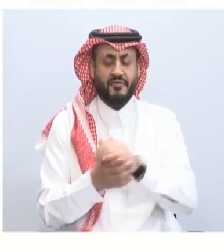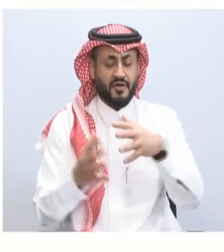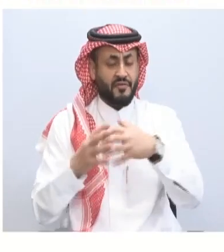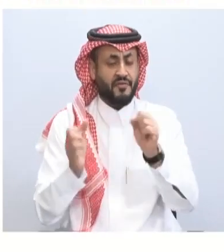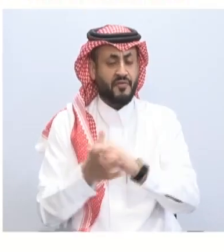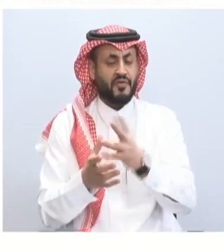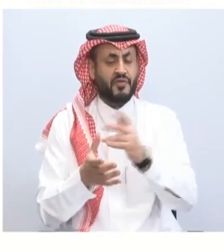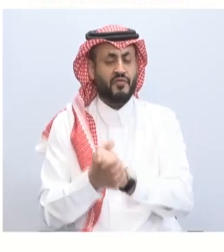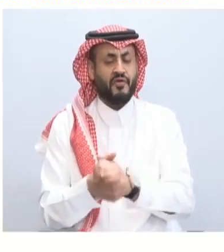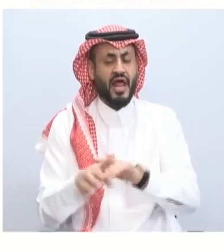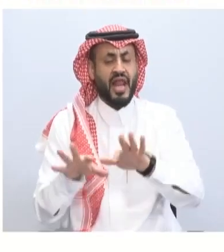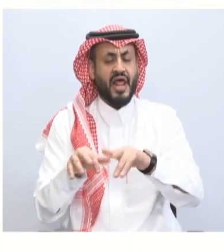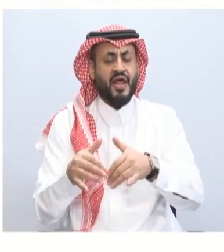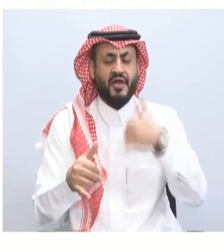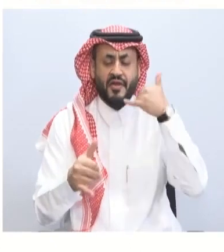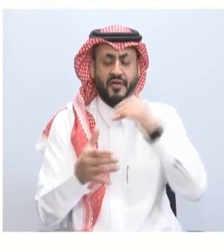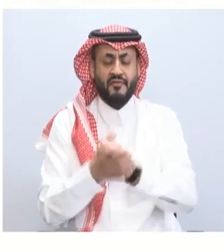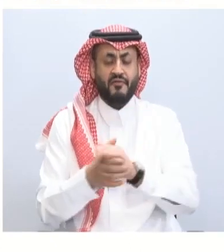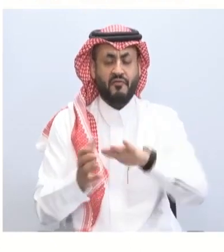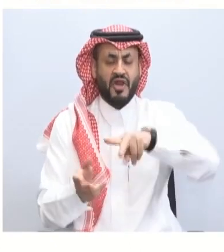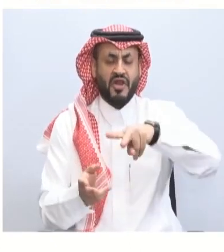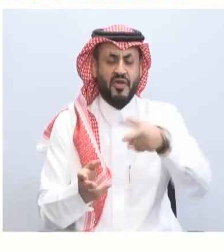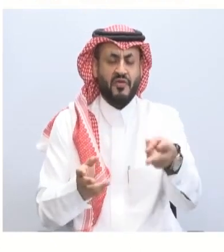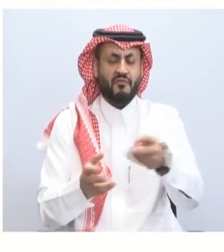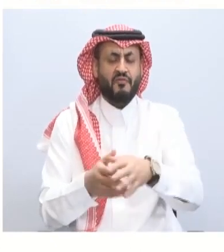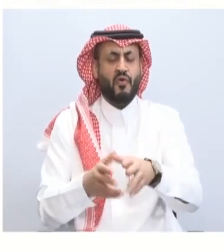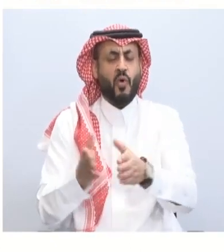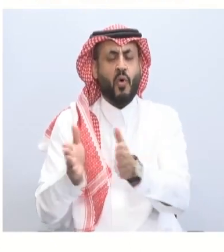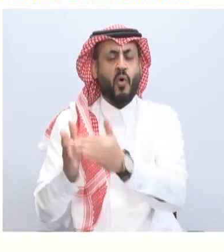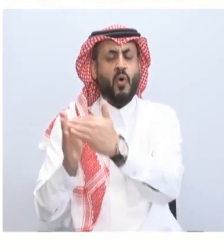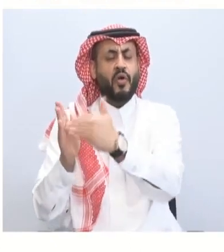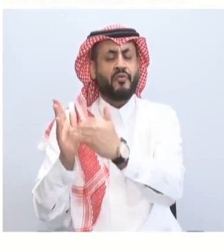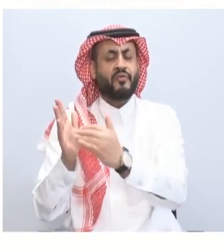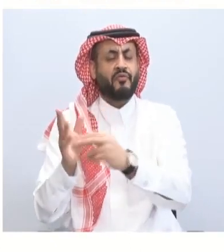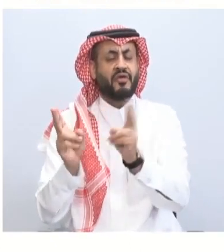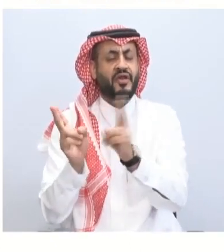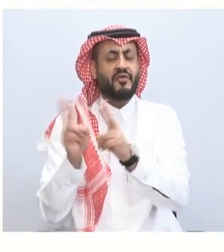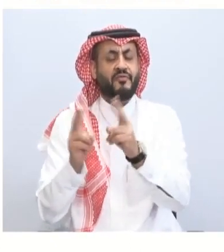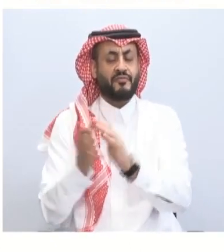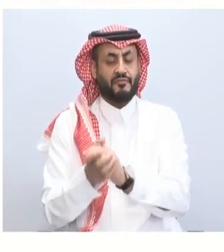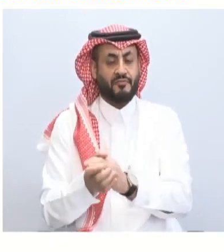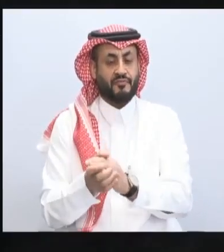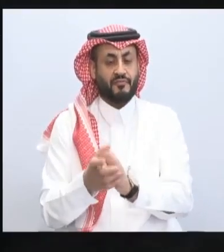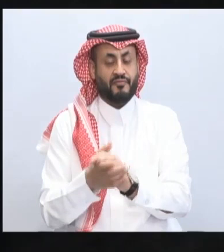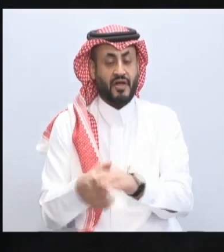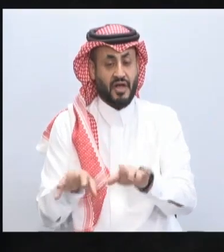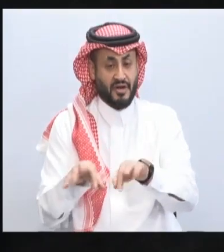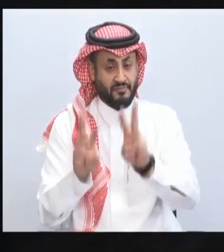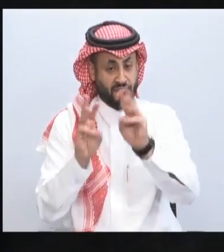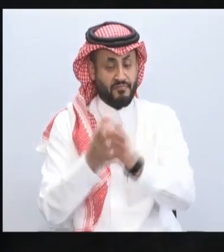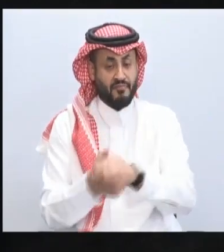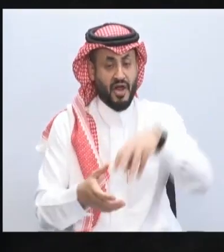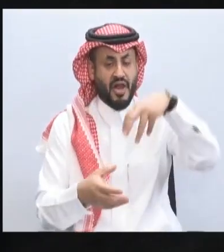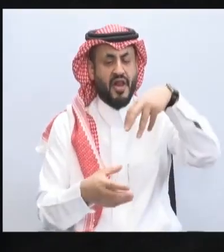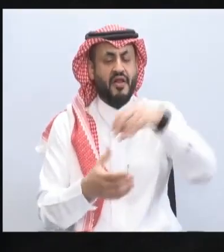how online communication differs from other types of communication? Online communication, emails, social